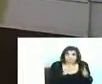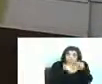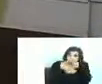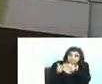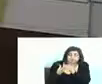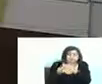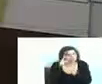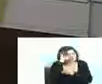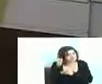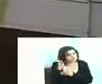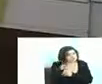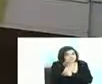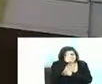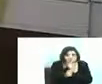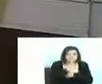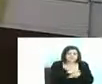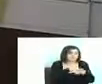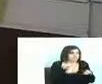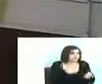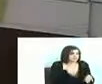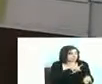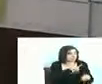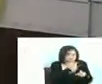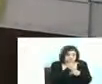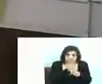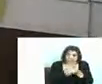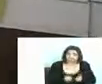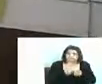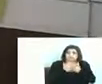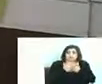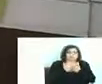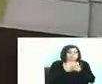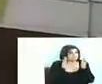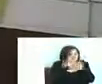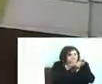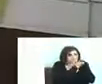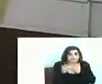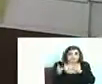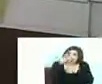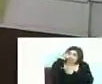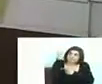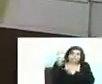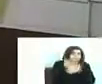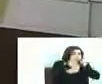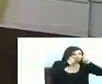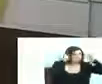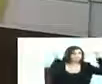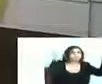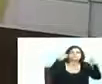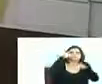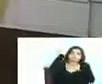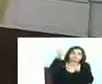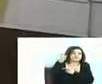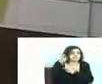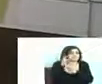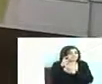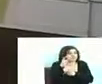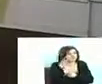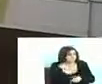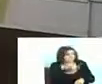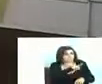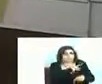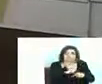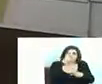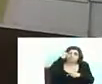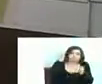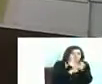dream that God is calling us to keep alive, and may you dream audacious dreams, and may we dream that dream